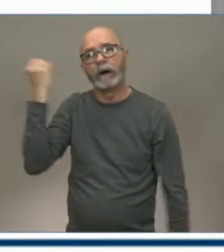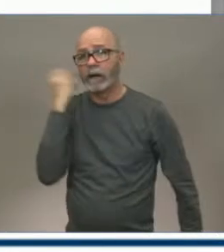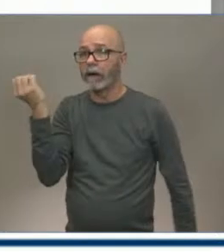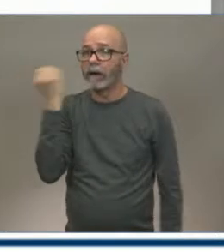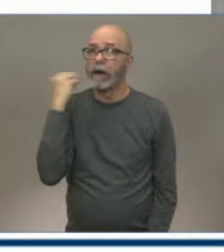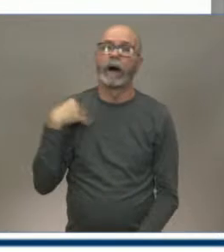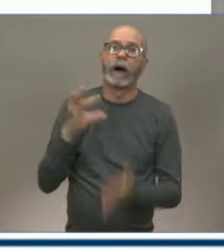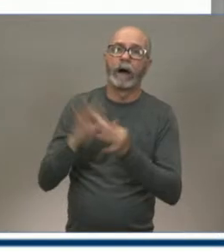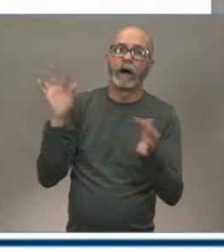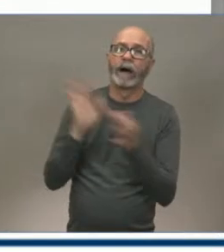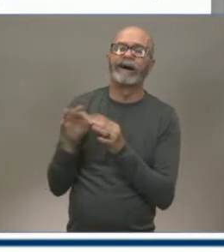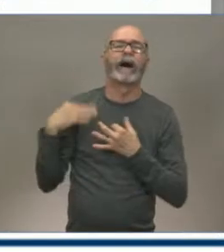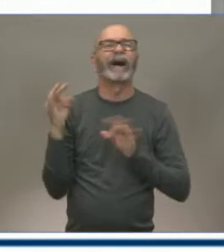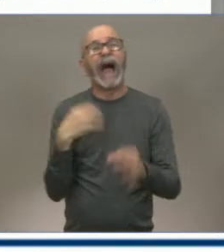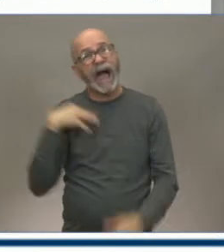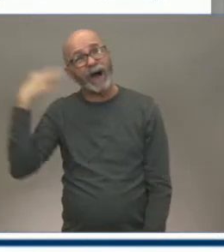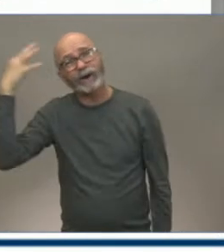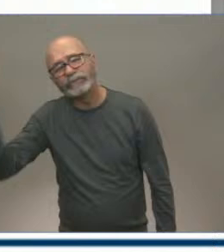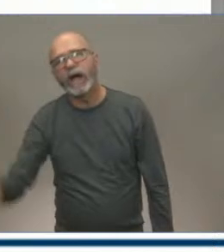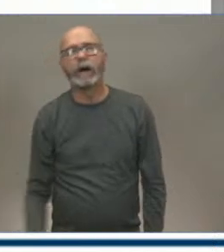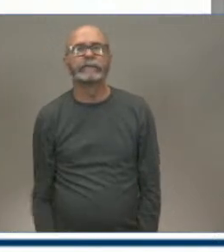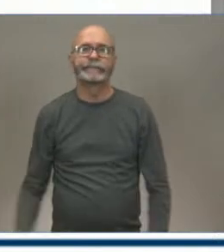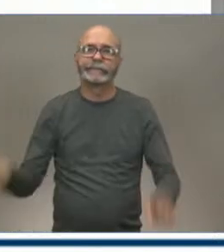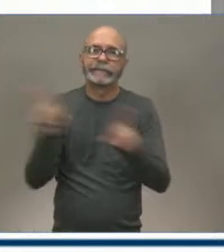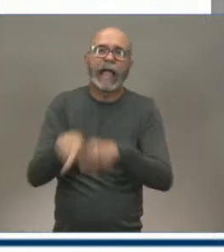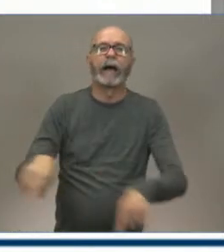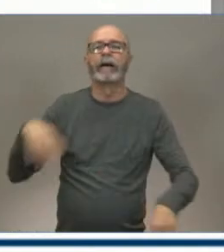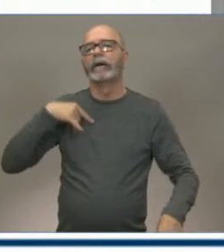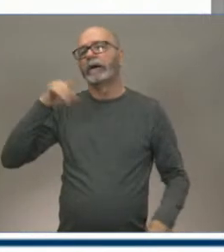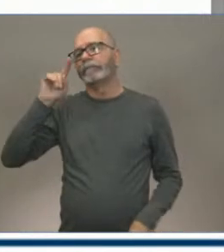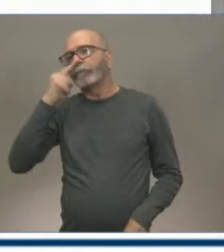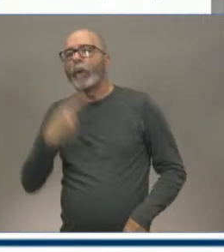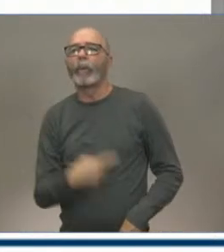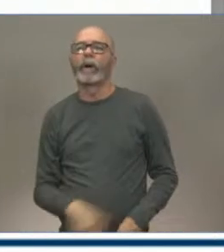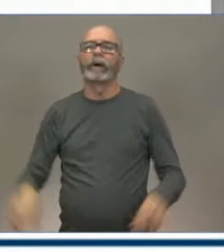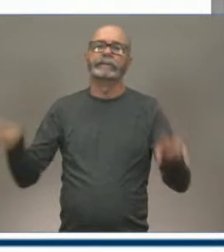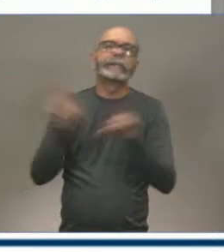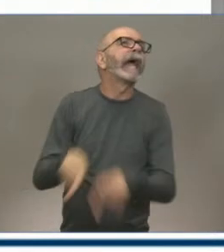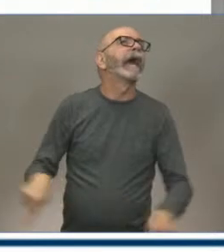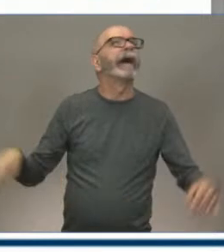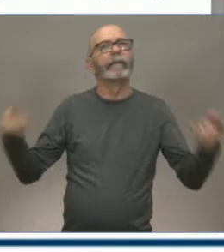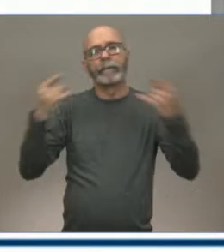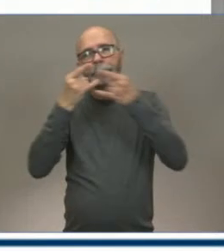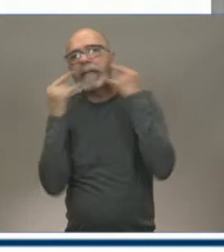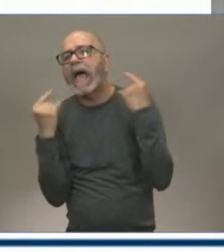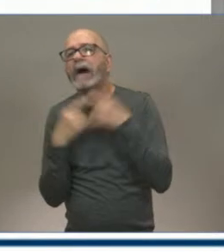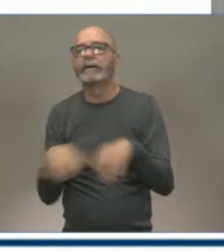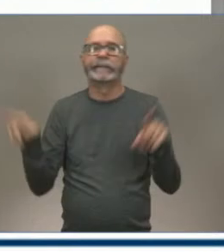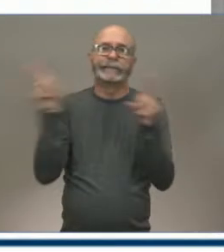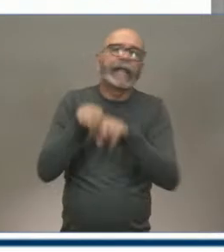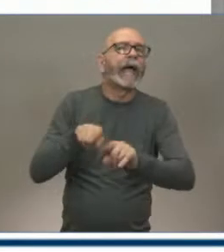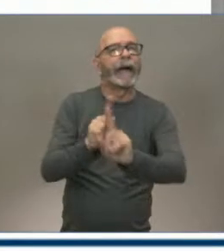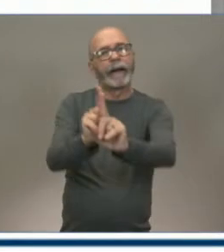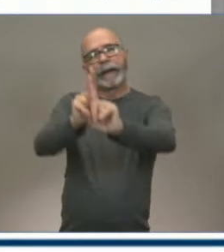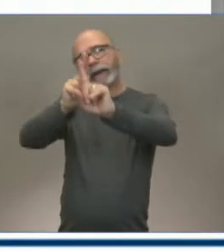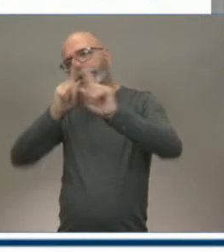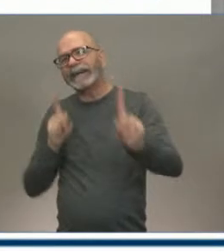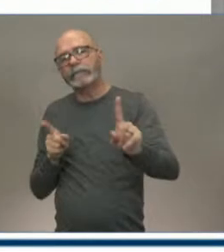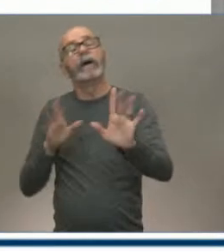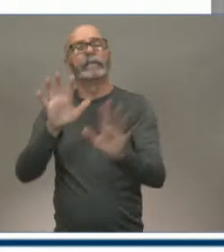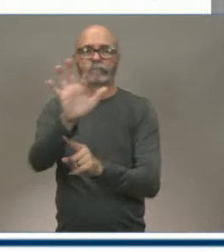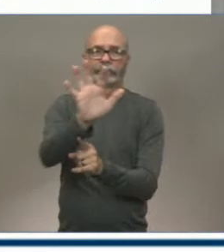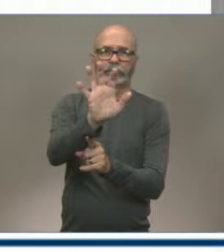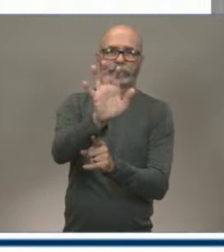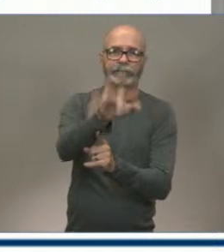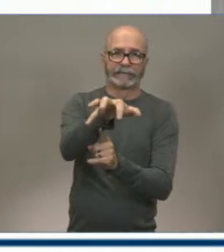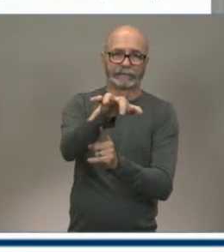the protocols is working. So we need to continue to wear a mask, keep our distance, wash our hands, and stay home when we're not